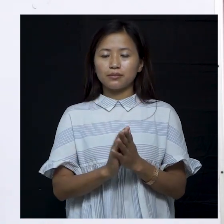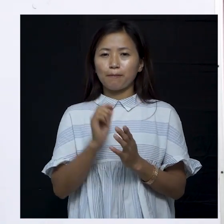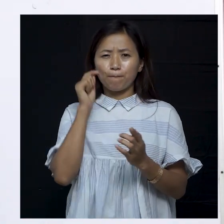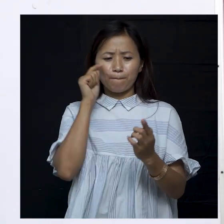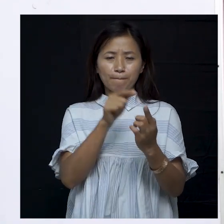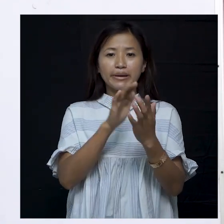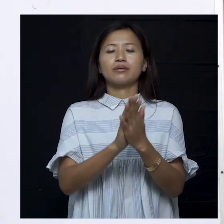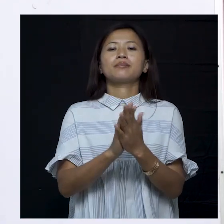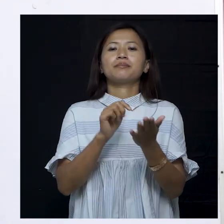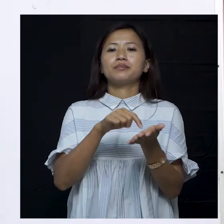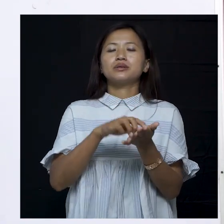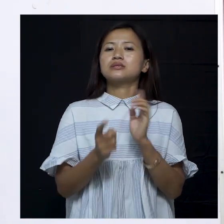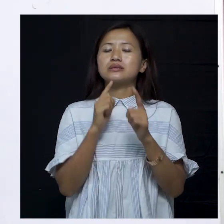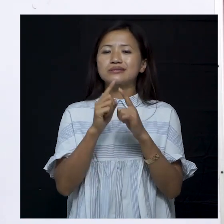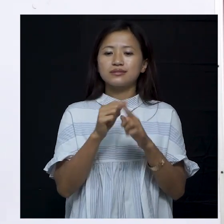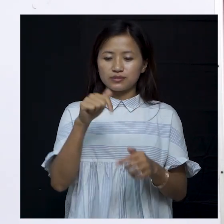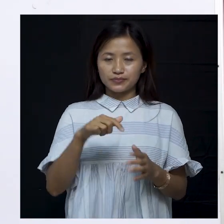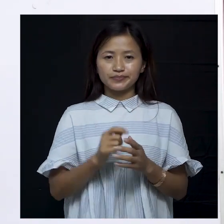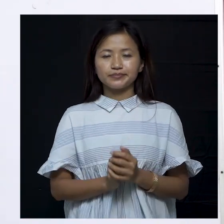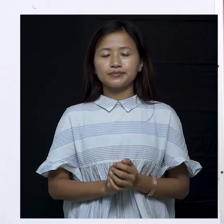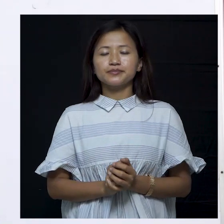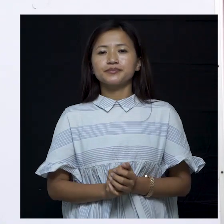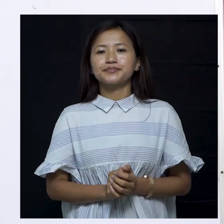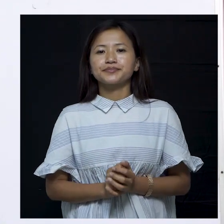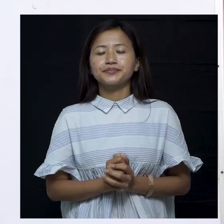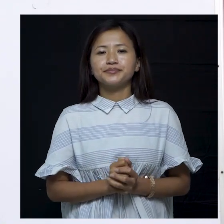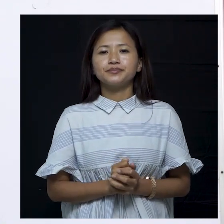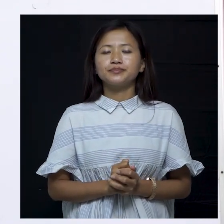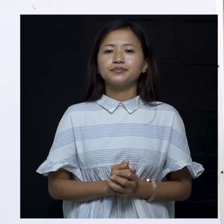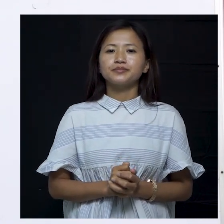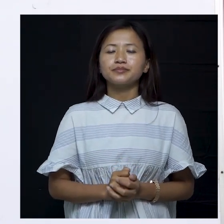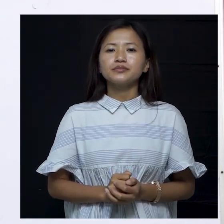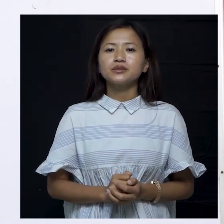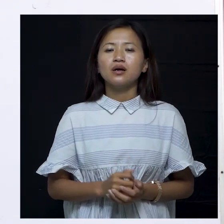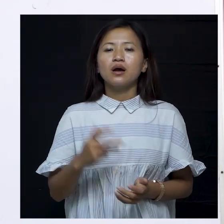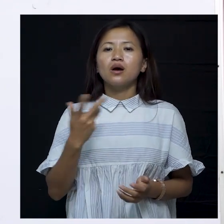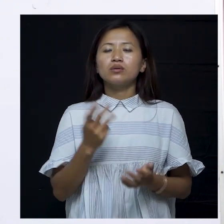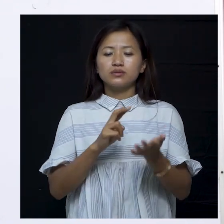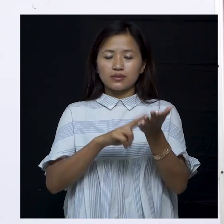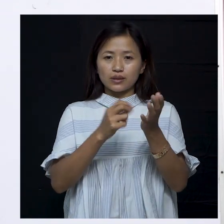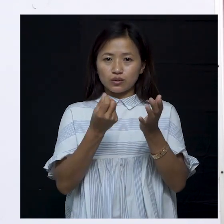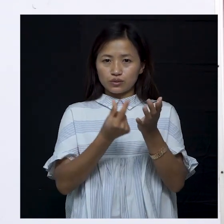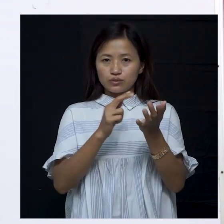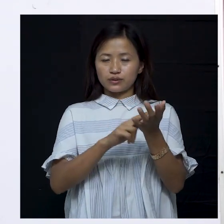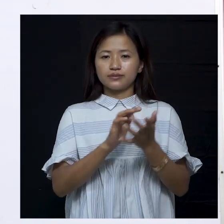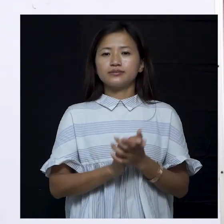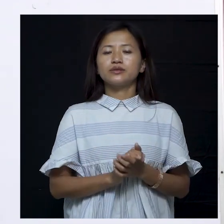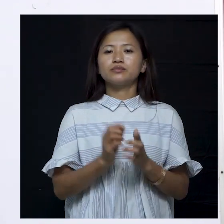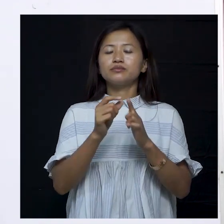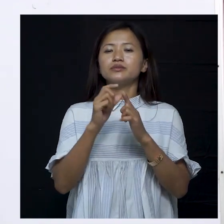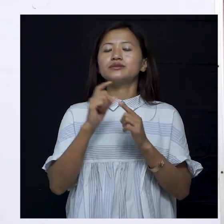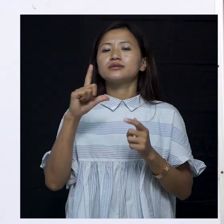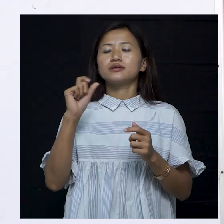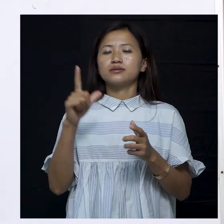points that I will be discussing with you. Okay. A noun clause. What is a noun clause? In order to know that, you have